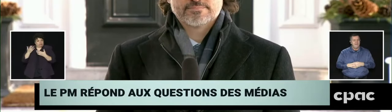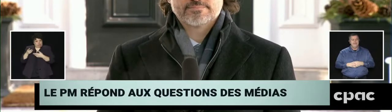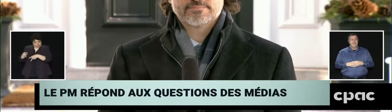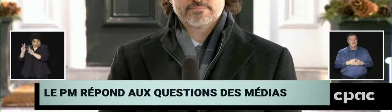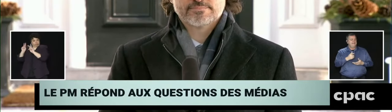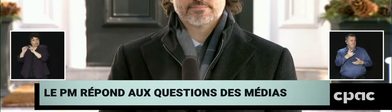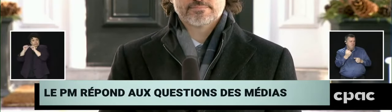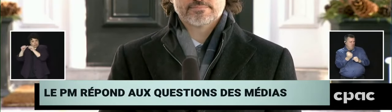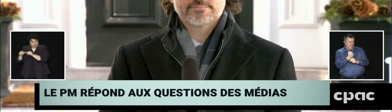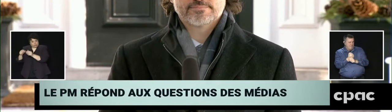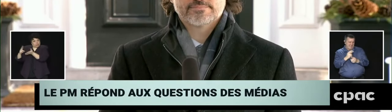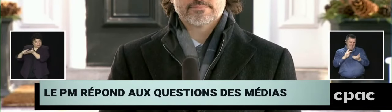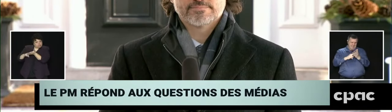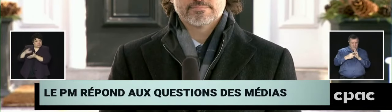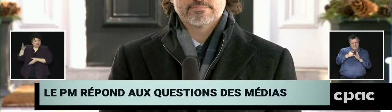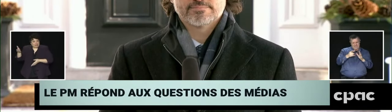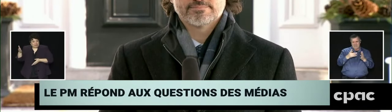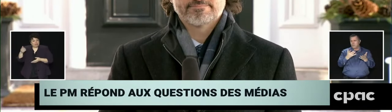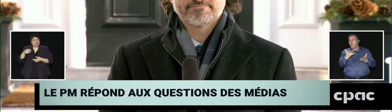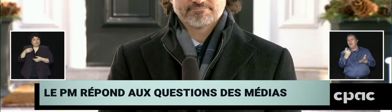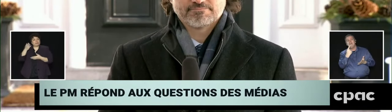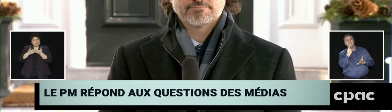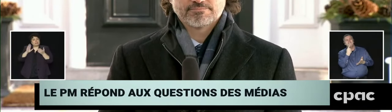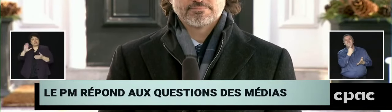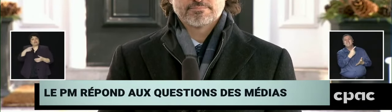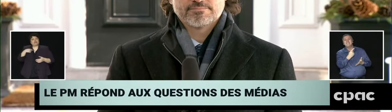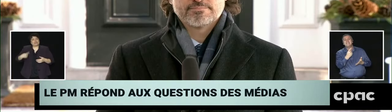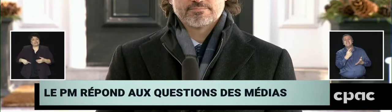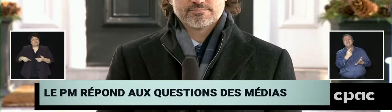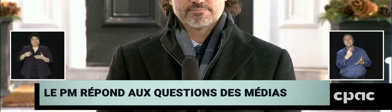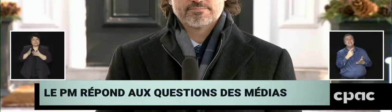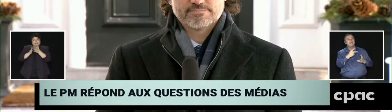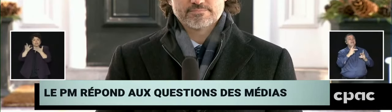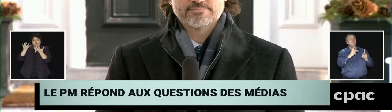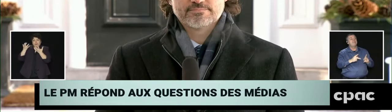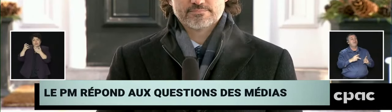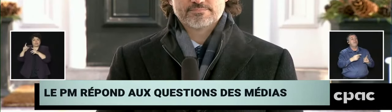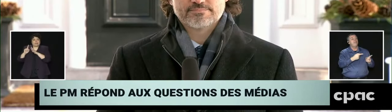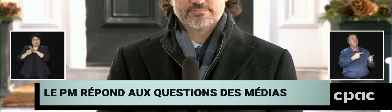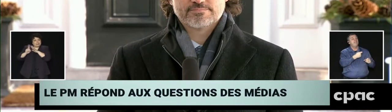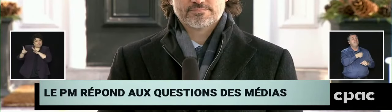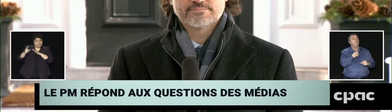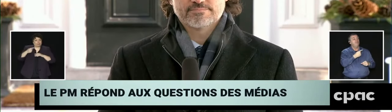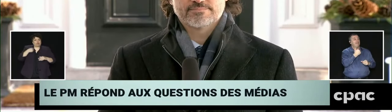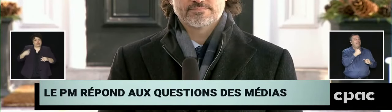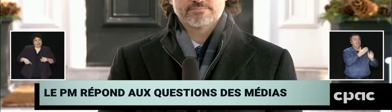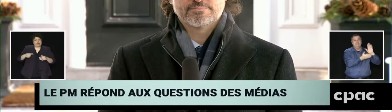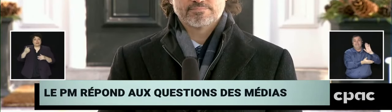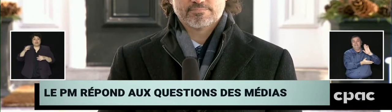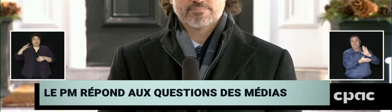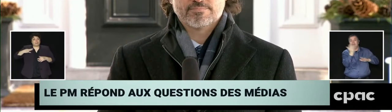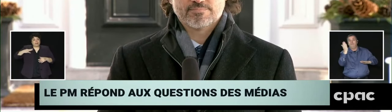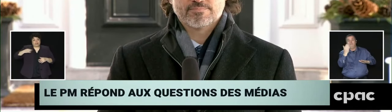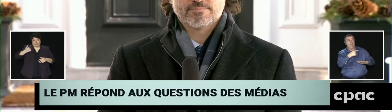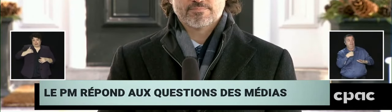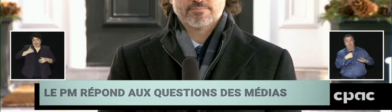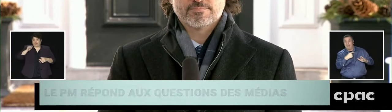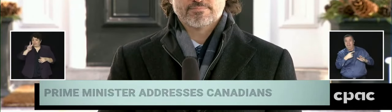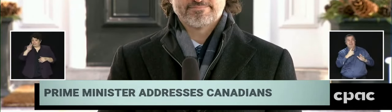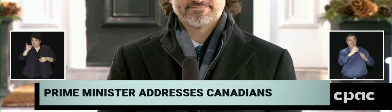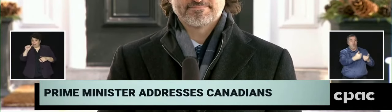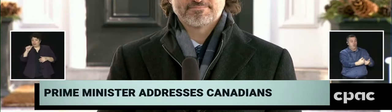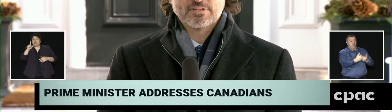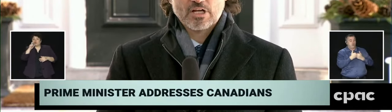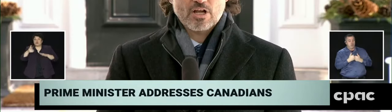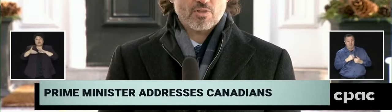Chinese nationals seeking to escape China about the safety of applying for a Canadian visa at a visa application center run by the